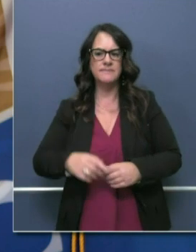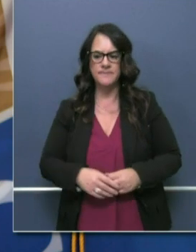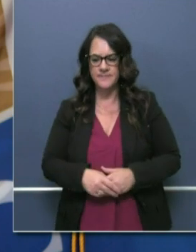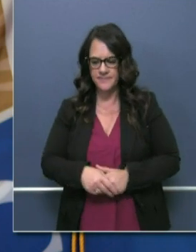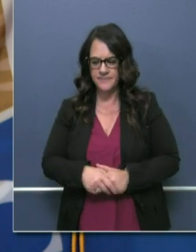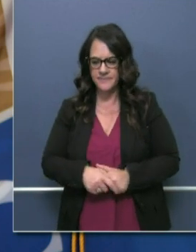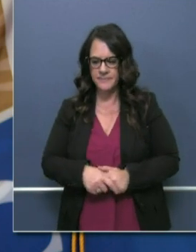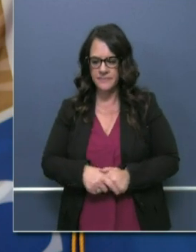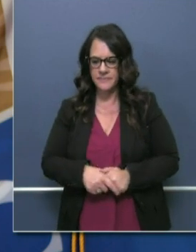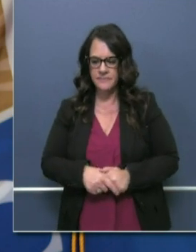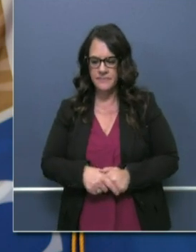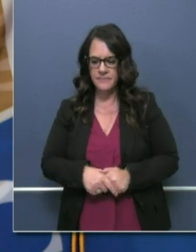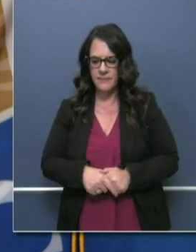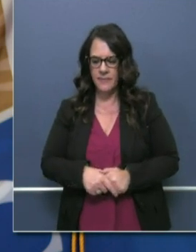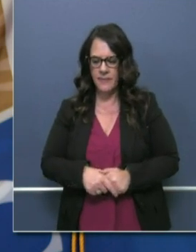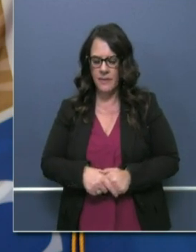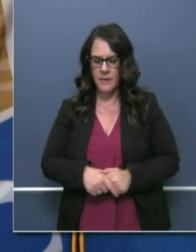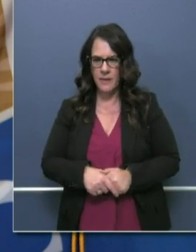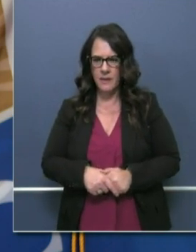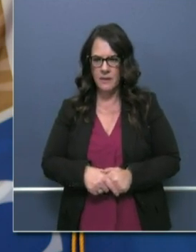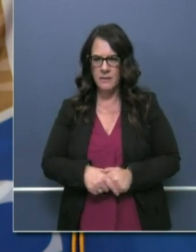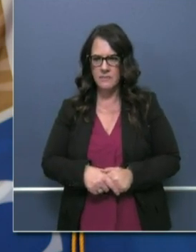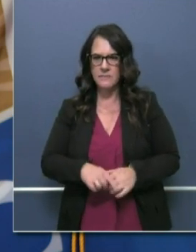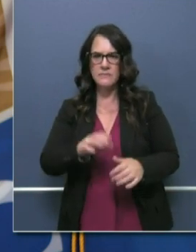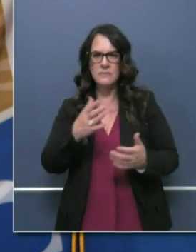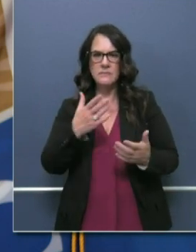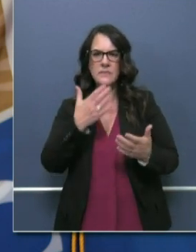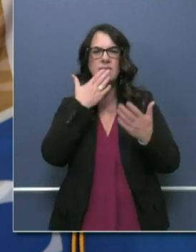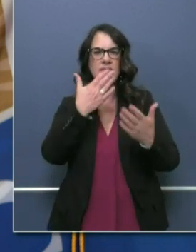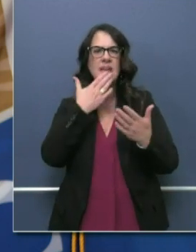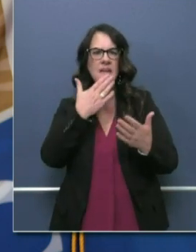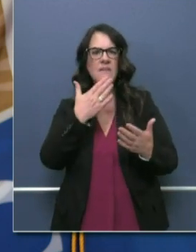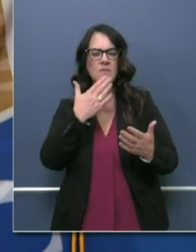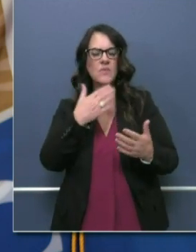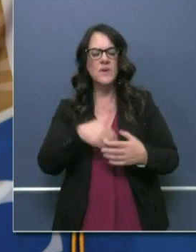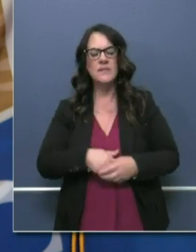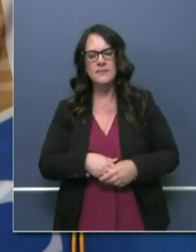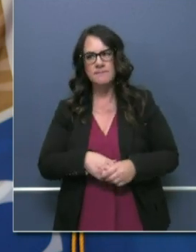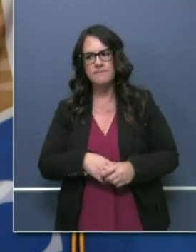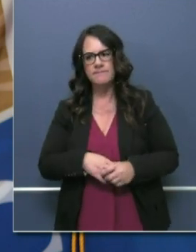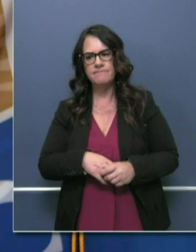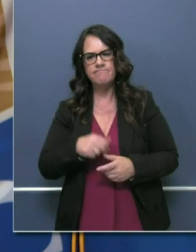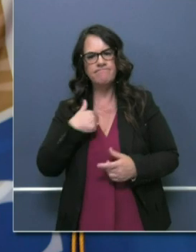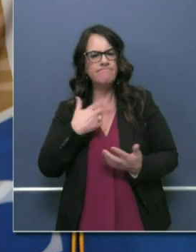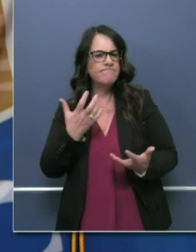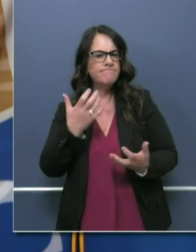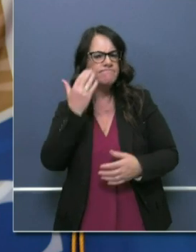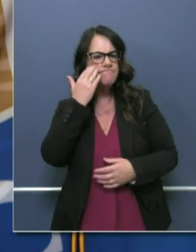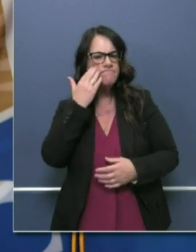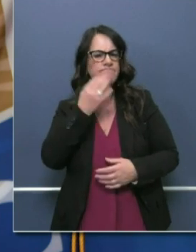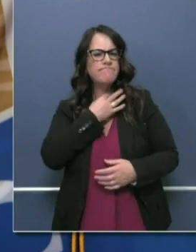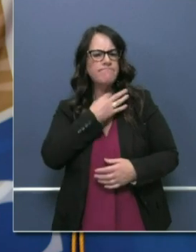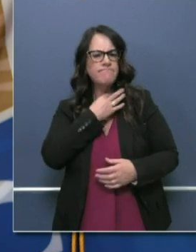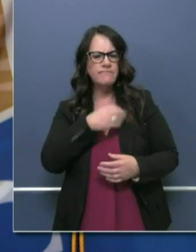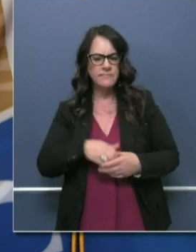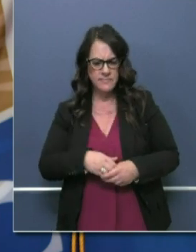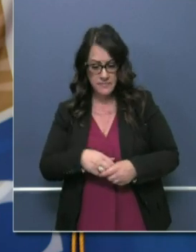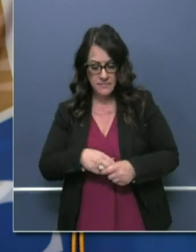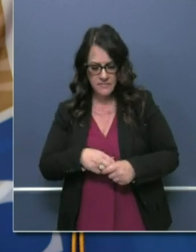Good afternoon, Governor. Thank you for taking my question. I'd like to know if you